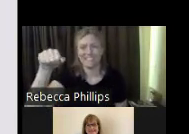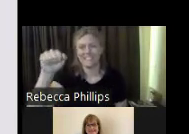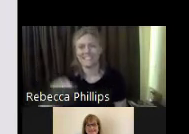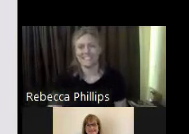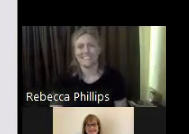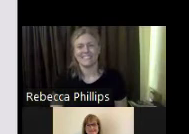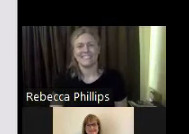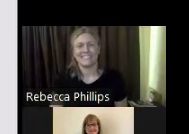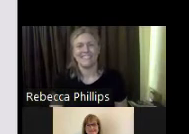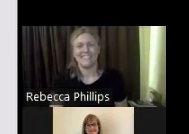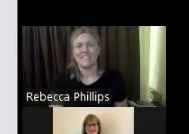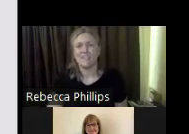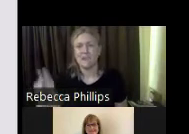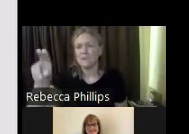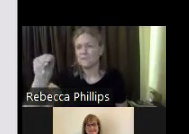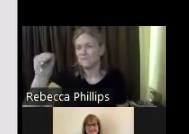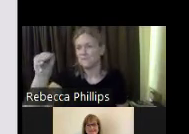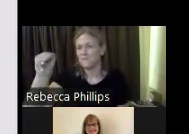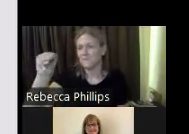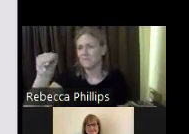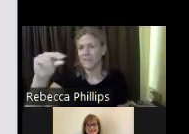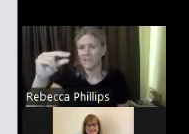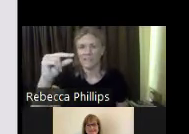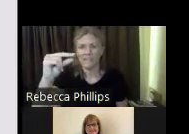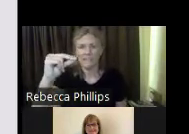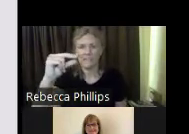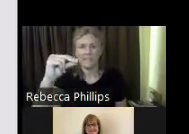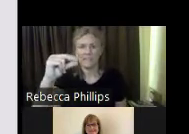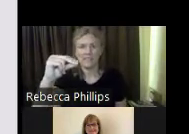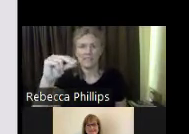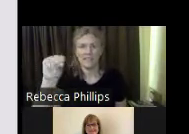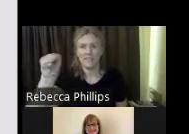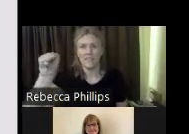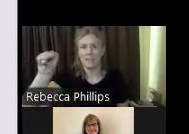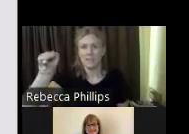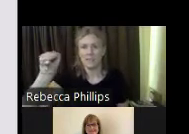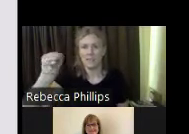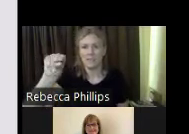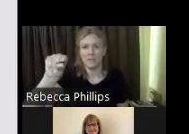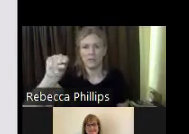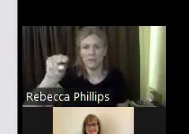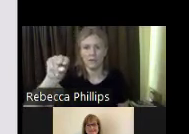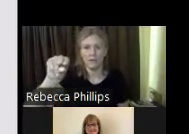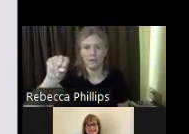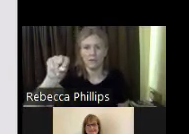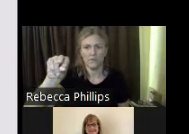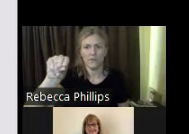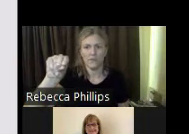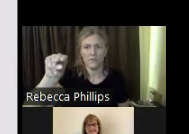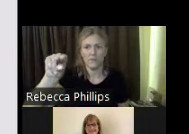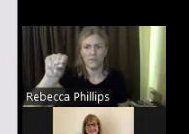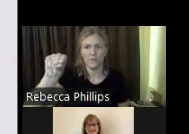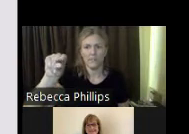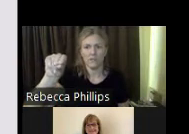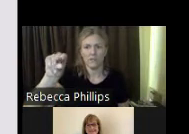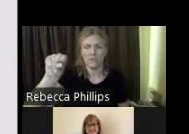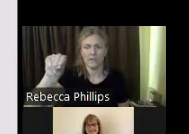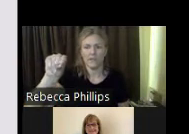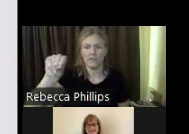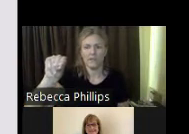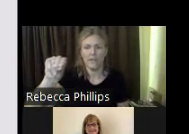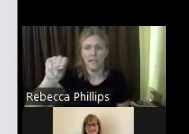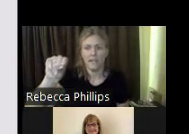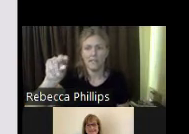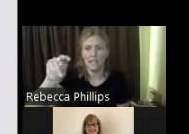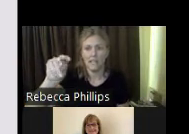yes. No. So it's the thumb and the pointer finger and the middle finger and just going up and